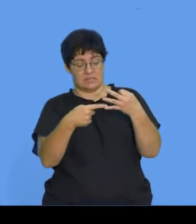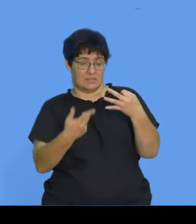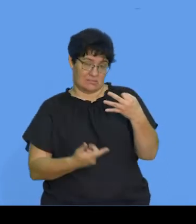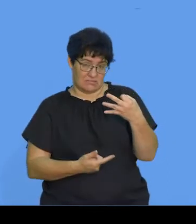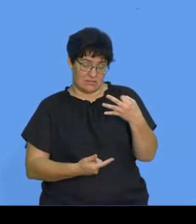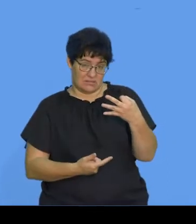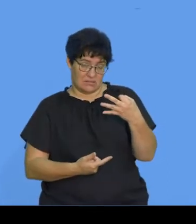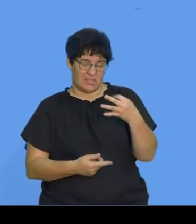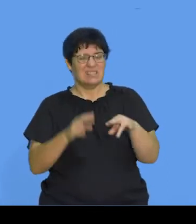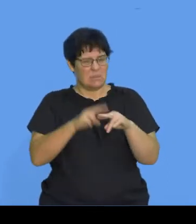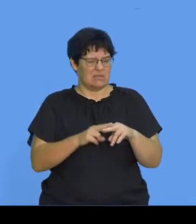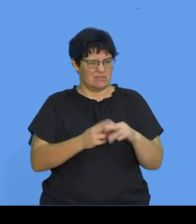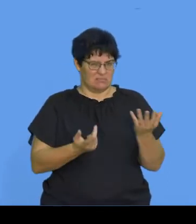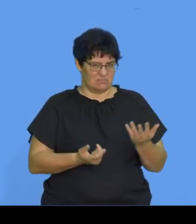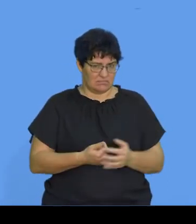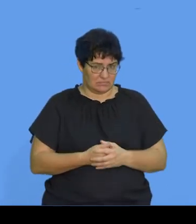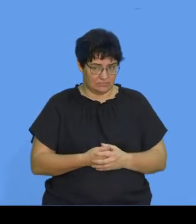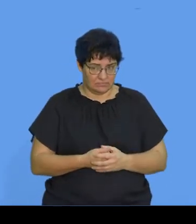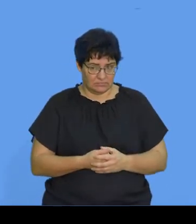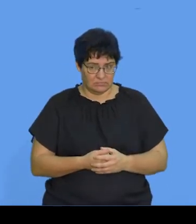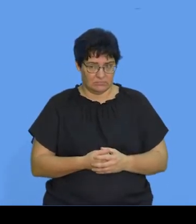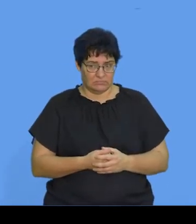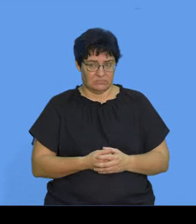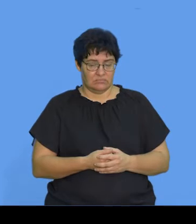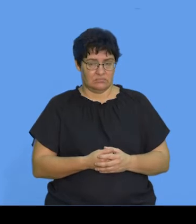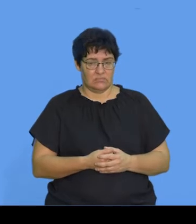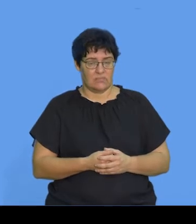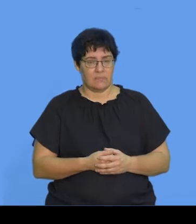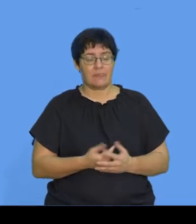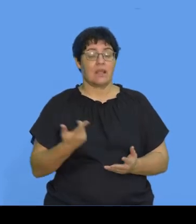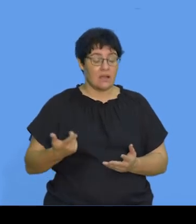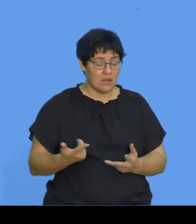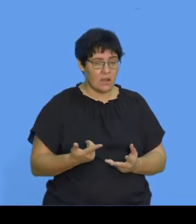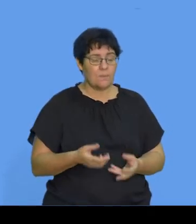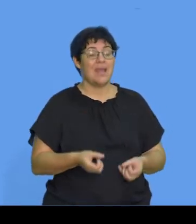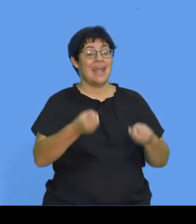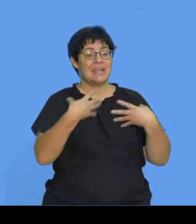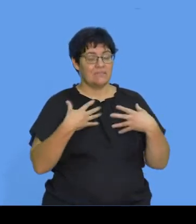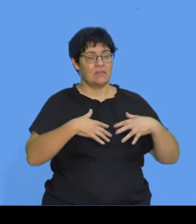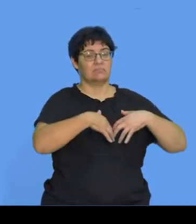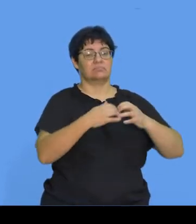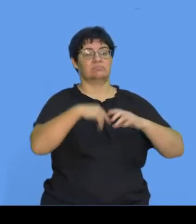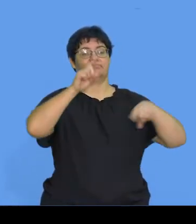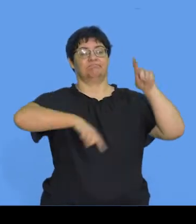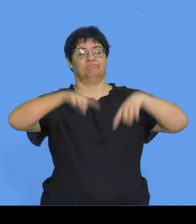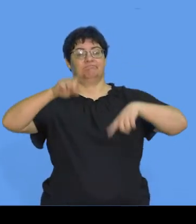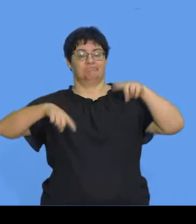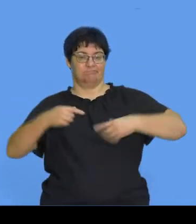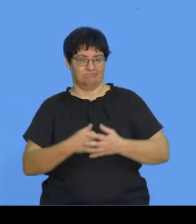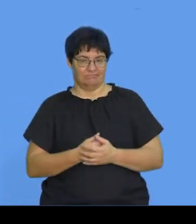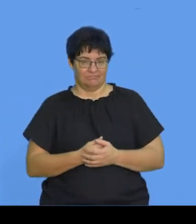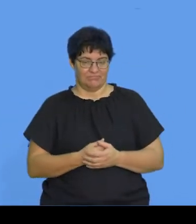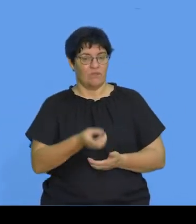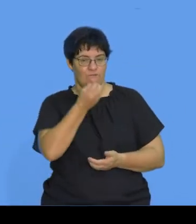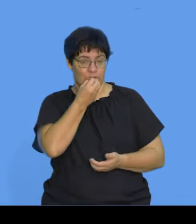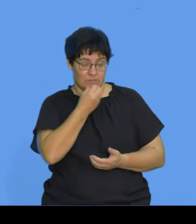plus a fructose, or a glucose plus a galactose. And it gives us these different kinds, all